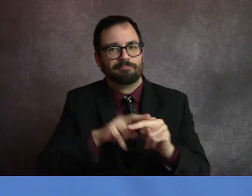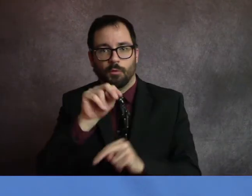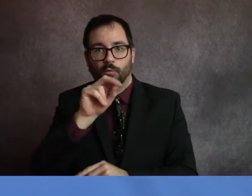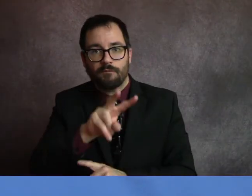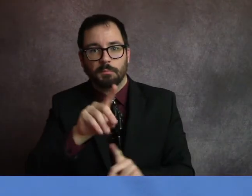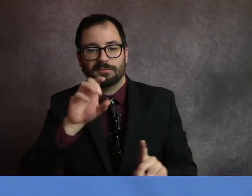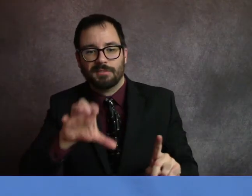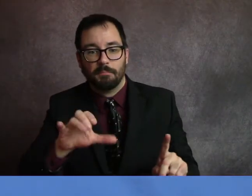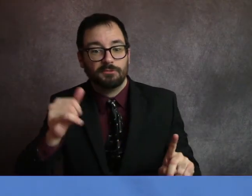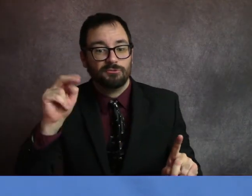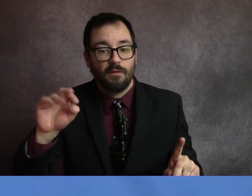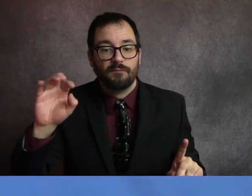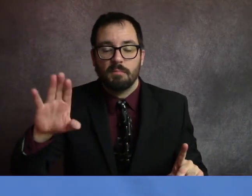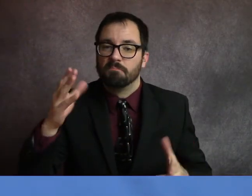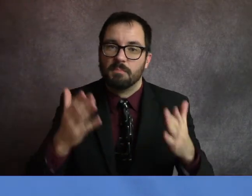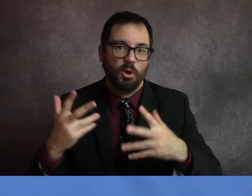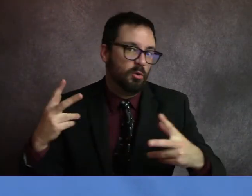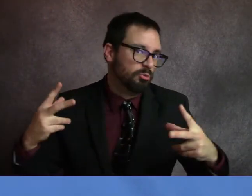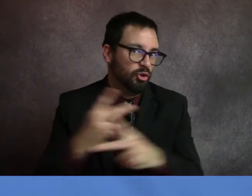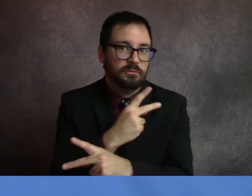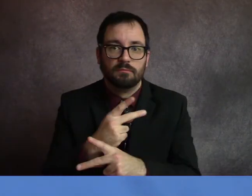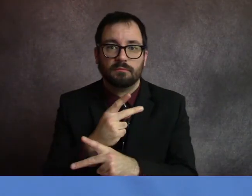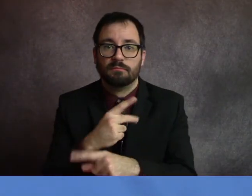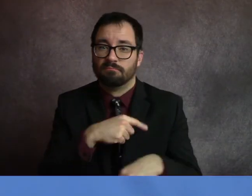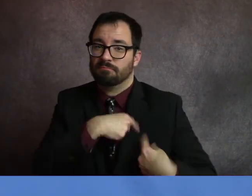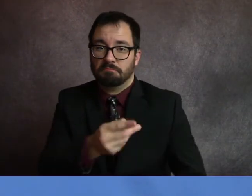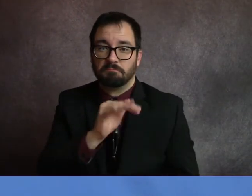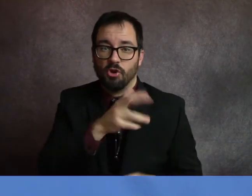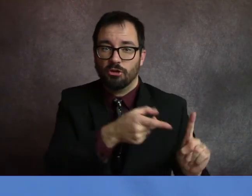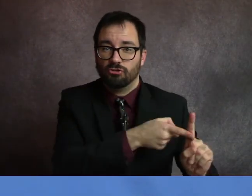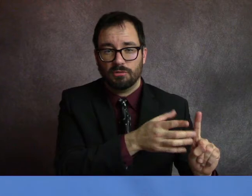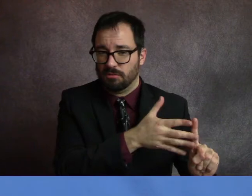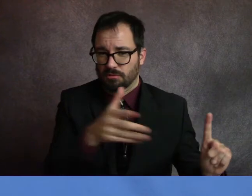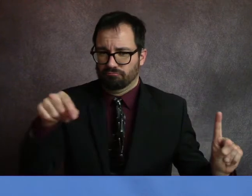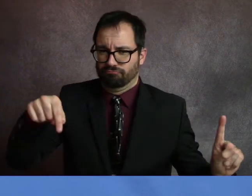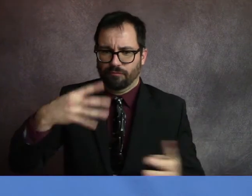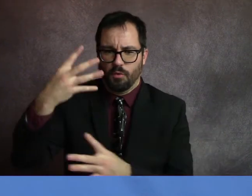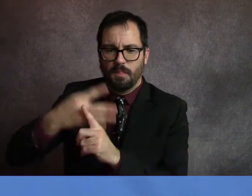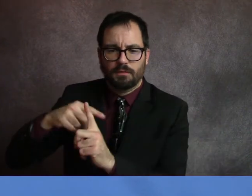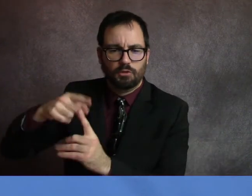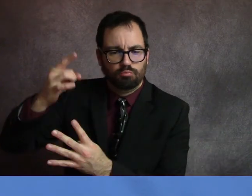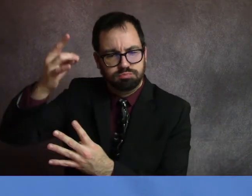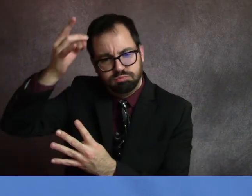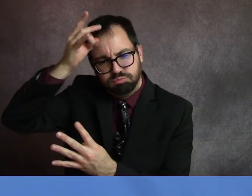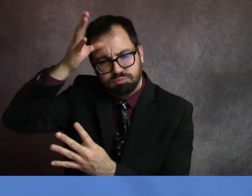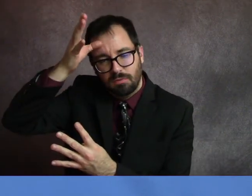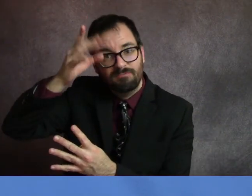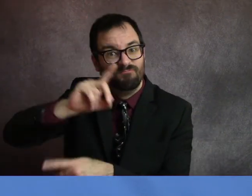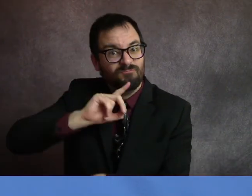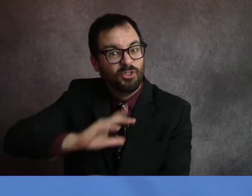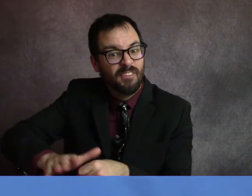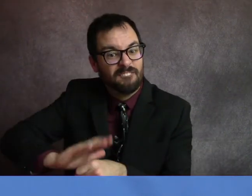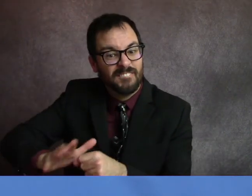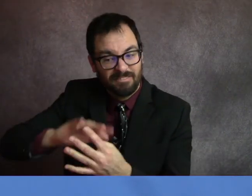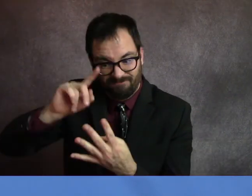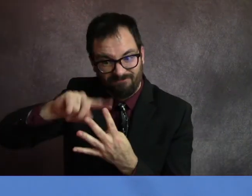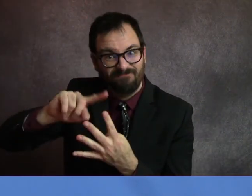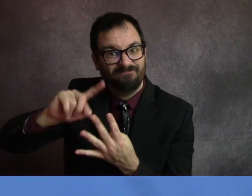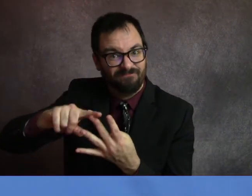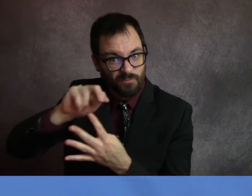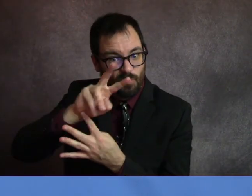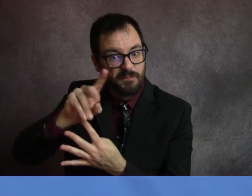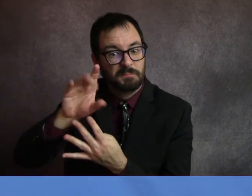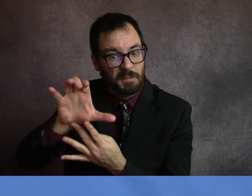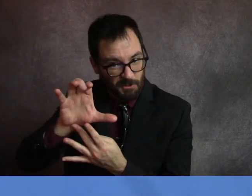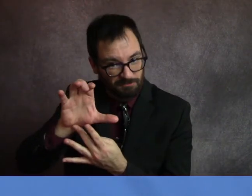worst months of the entire pandemic. Everything they've said has come to fruition. We've seen increases in November and December. Our numbers in December